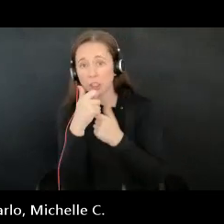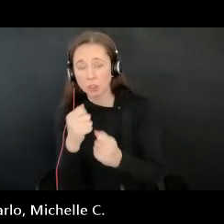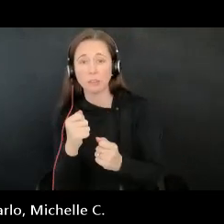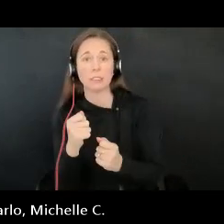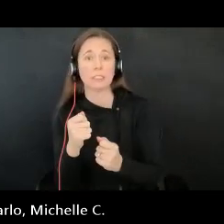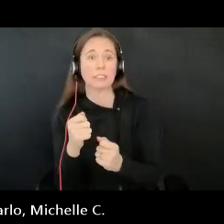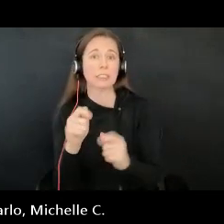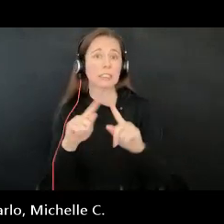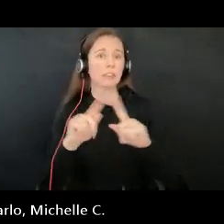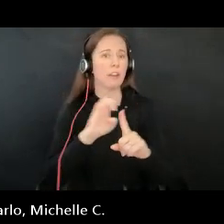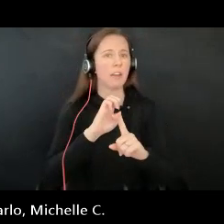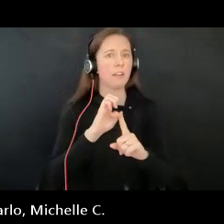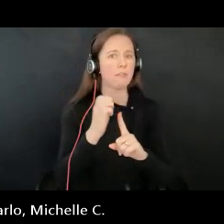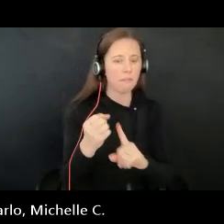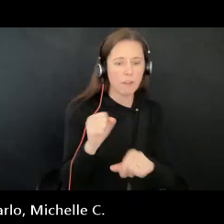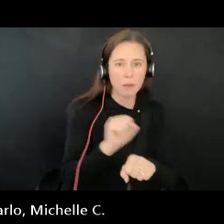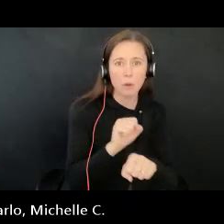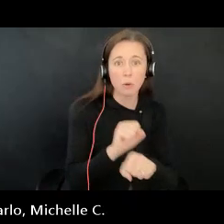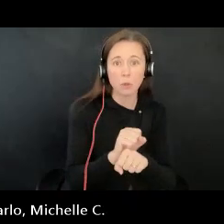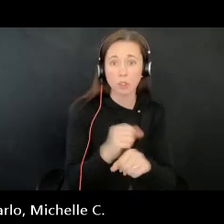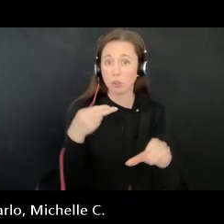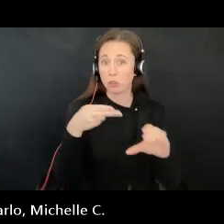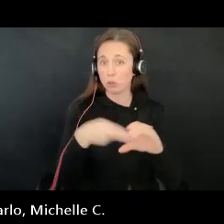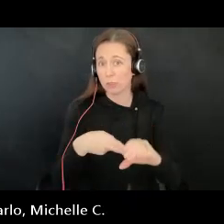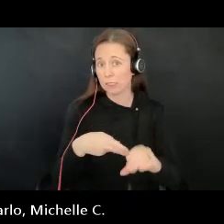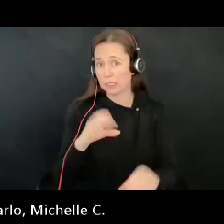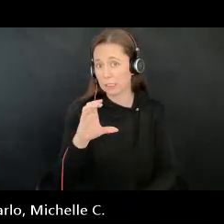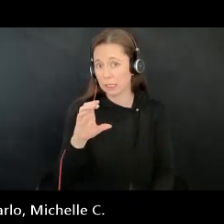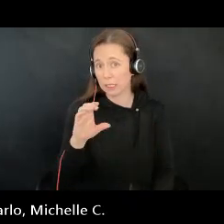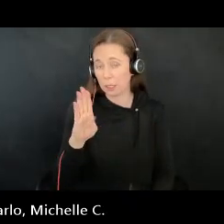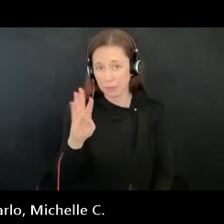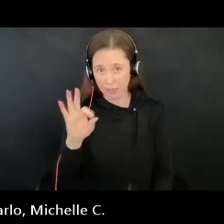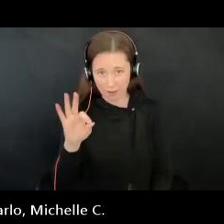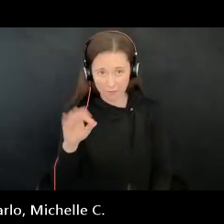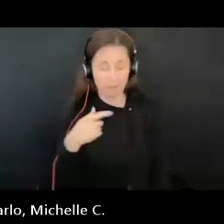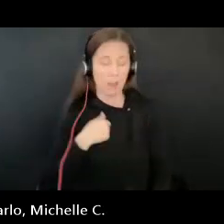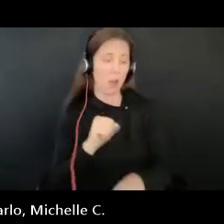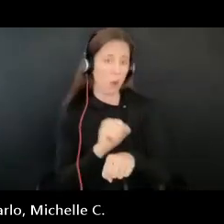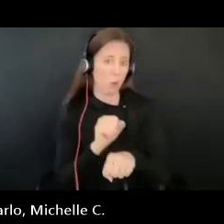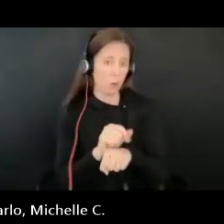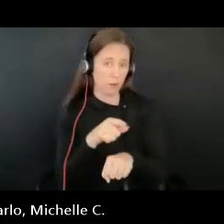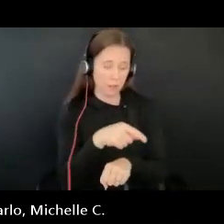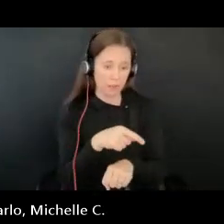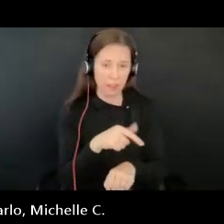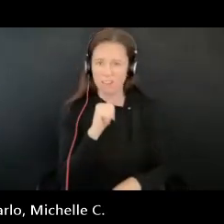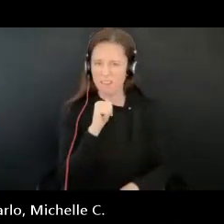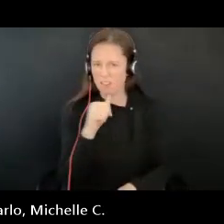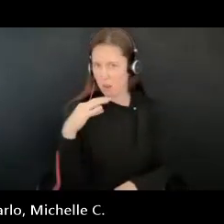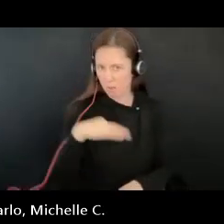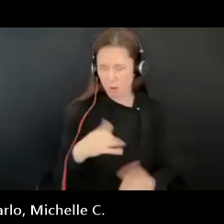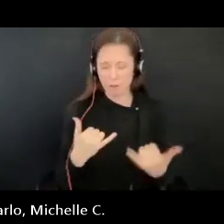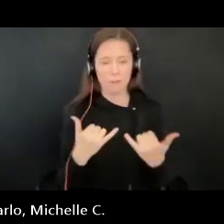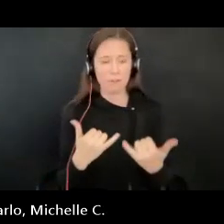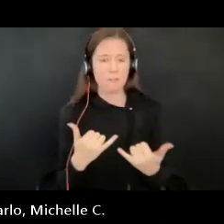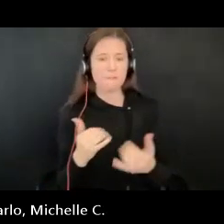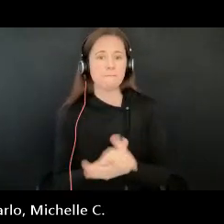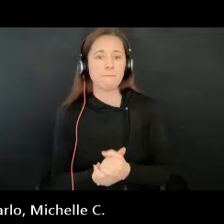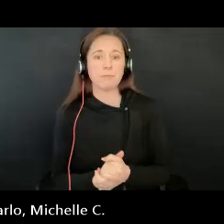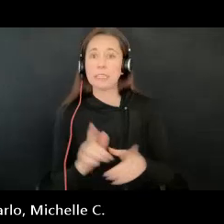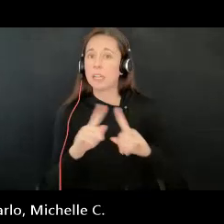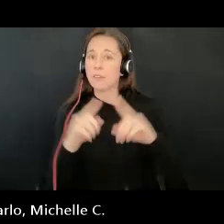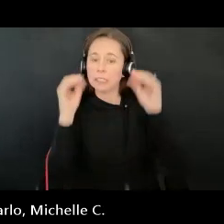work and eventually joined CBF, this nonprofit that I currently work for. I'll be talking about my education and teaching